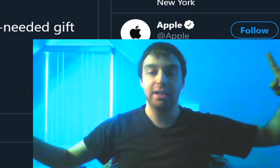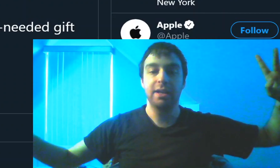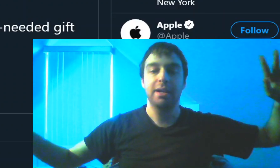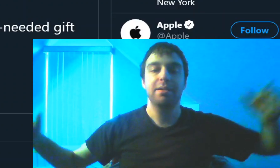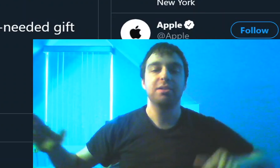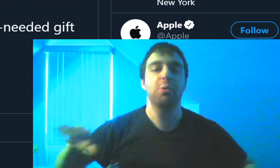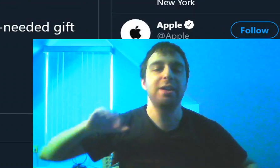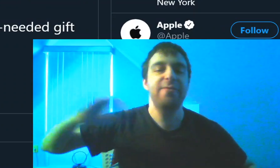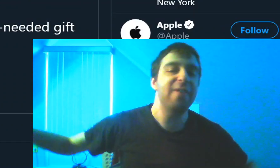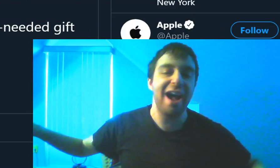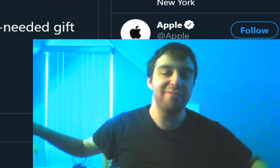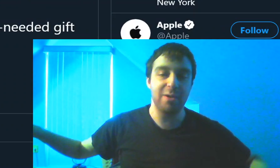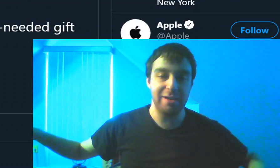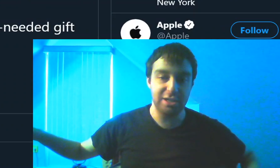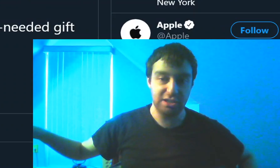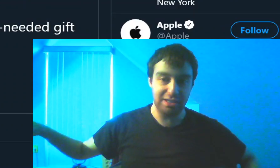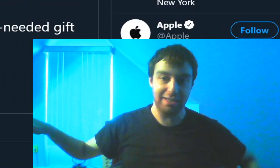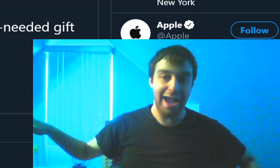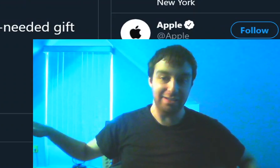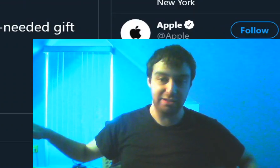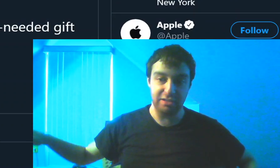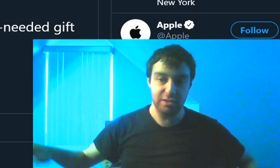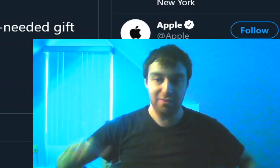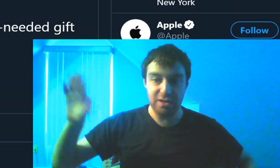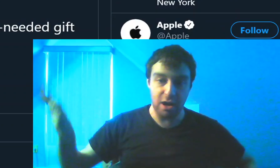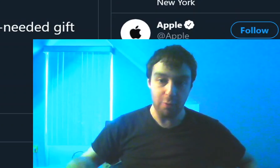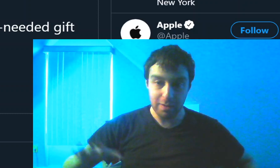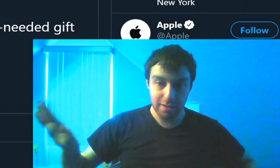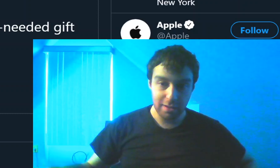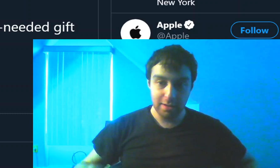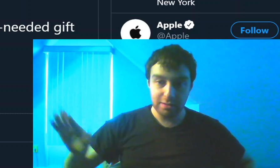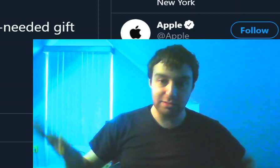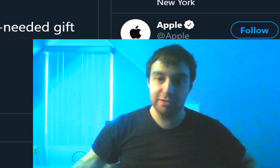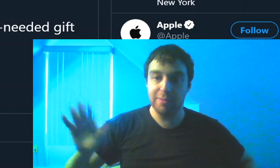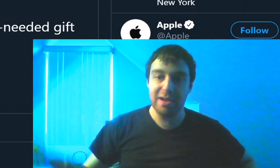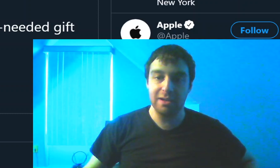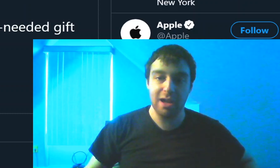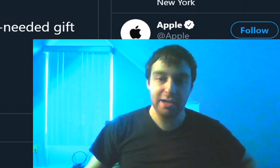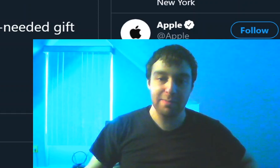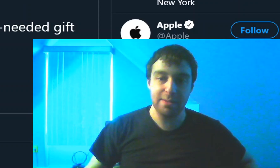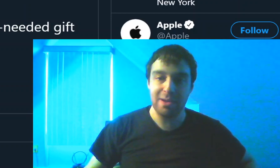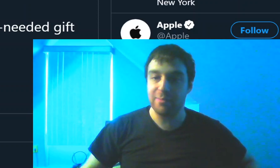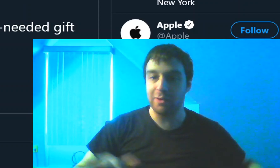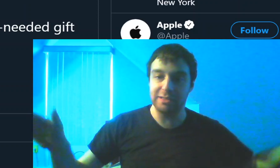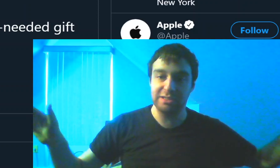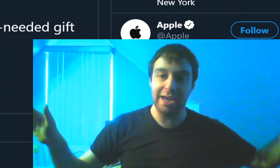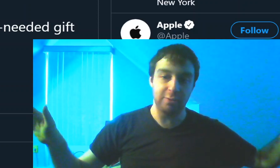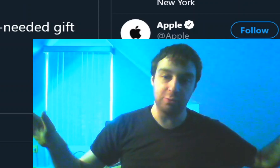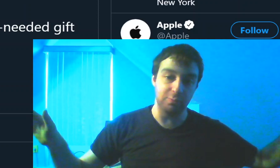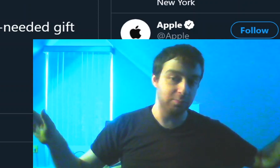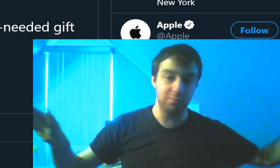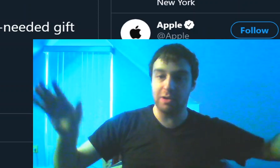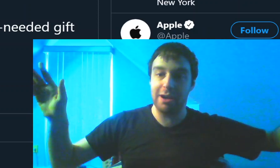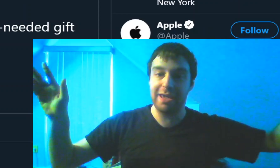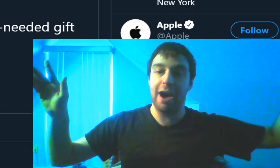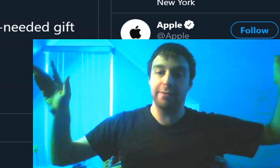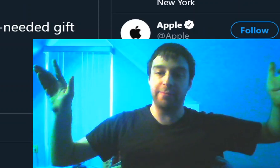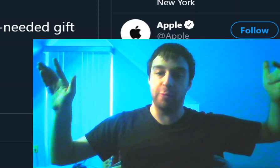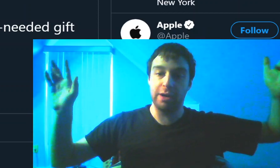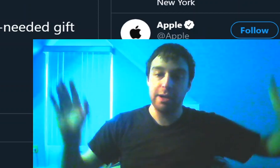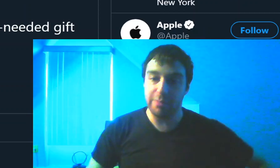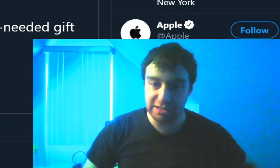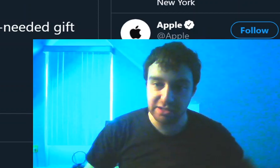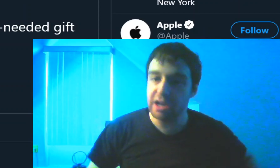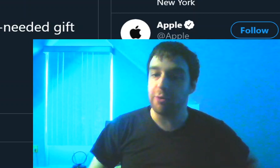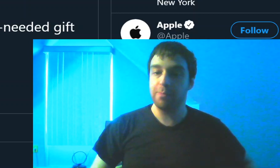state. 25 million just in case, because you never know. Because there could be undocumented people in the state who are not counted